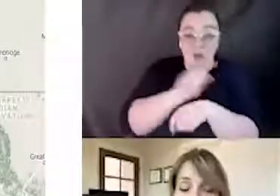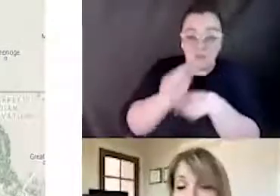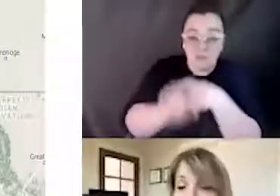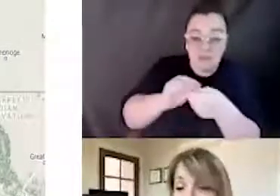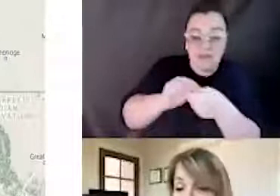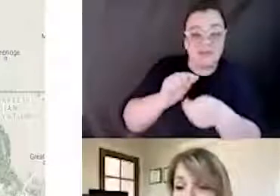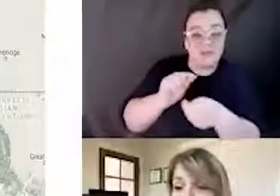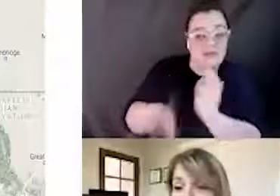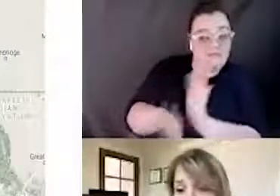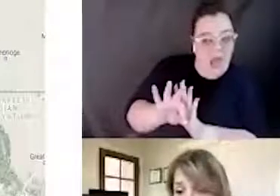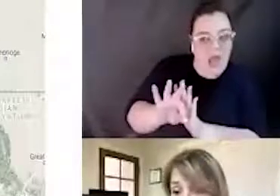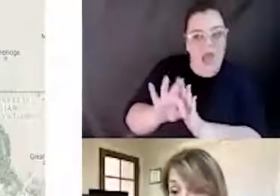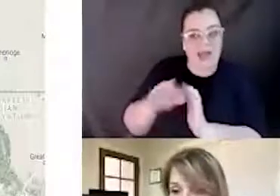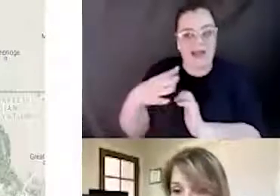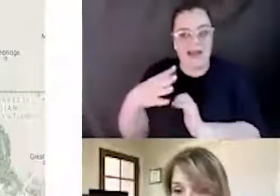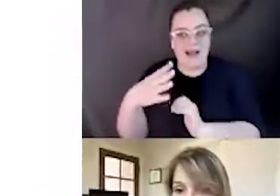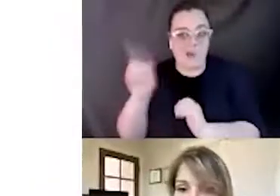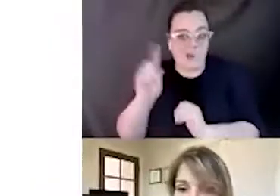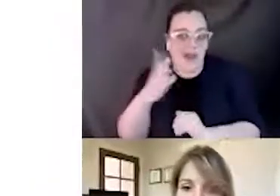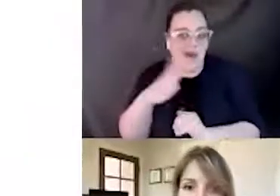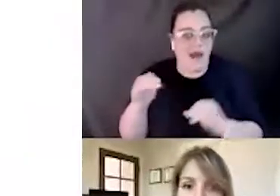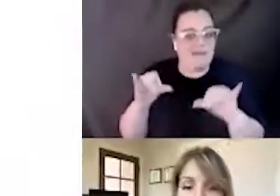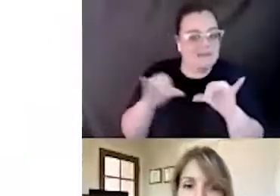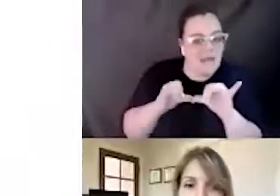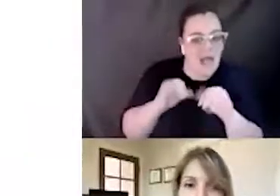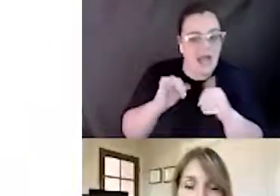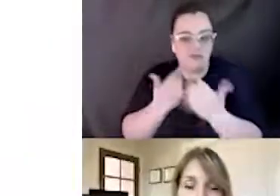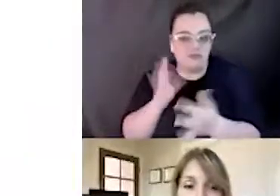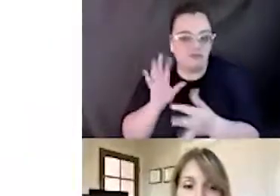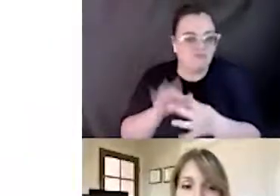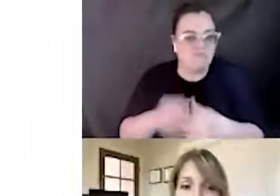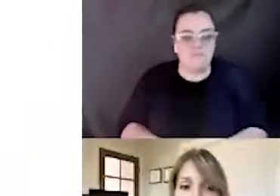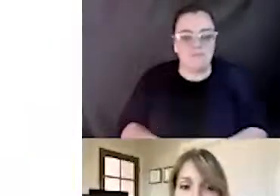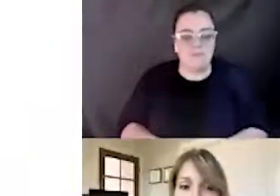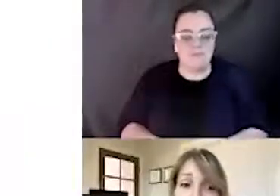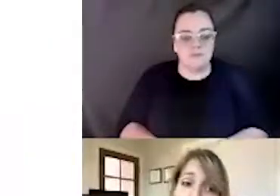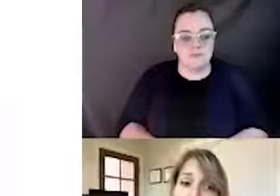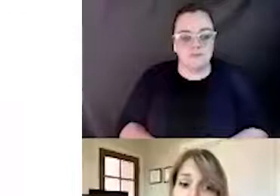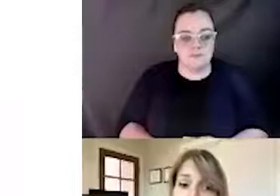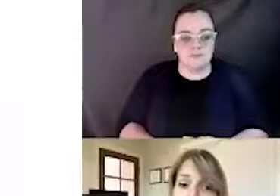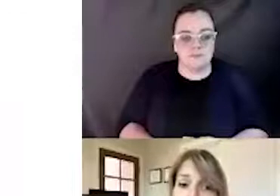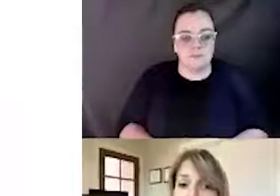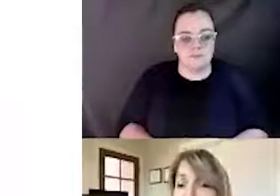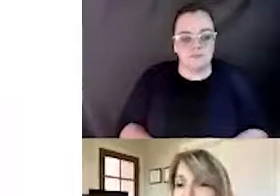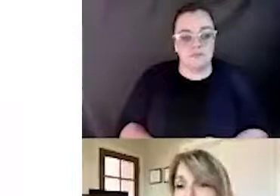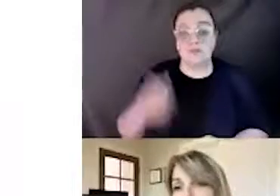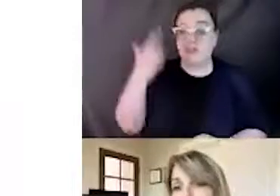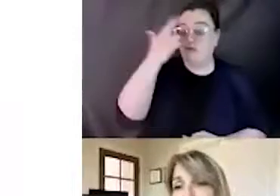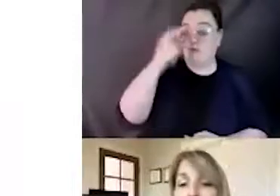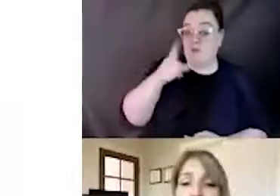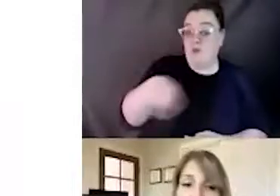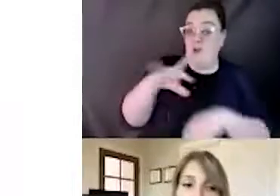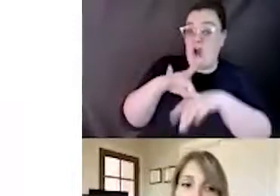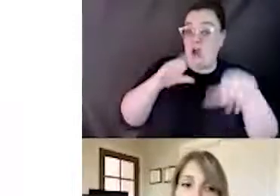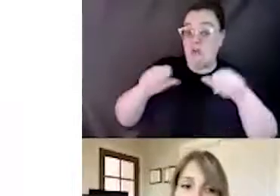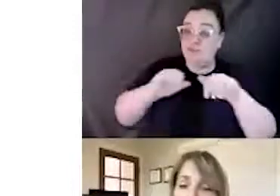earthquake. So particularly in these areas, these are some of our problematic areas. The reason that these earthquakes are so challenging is because we just